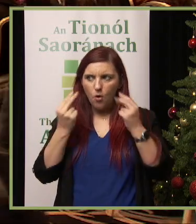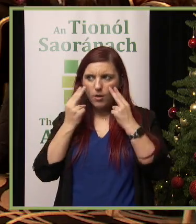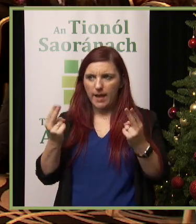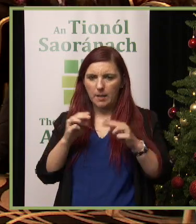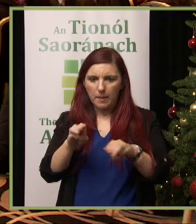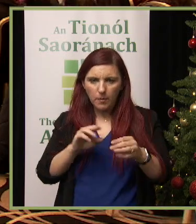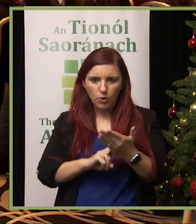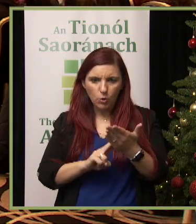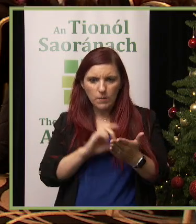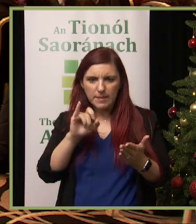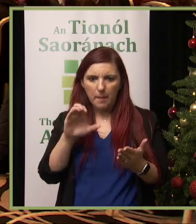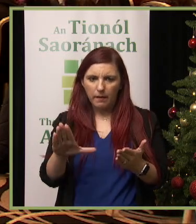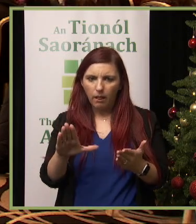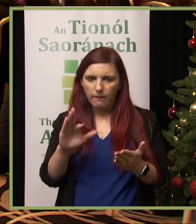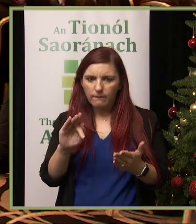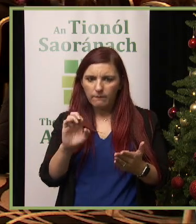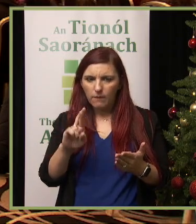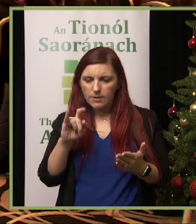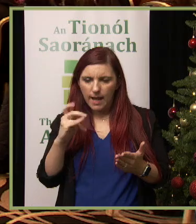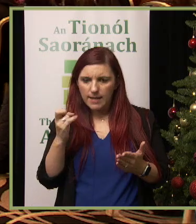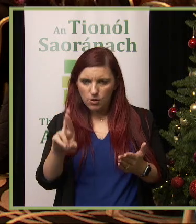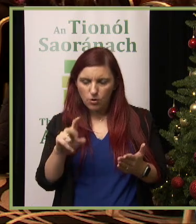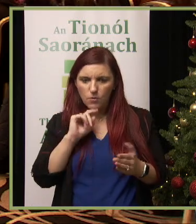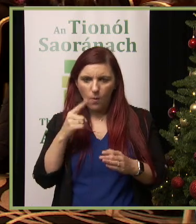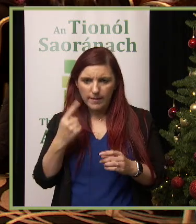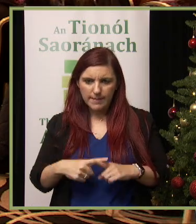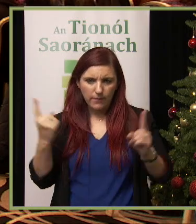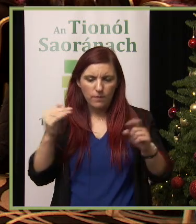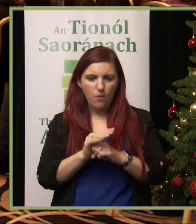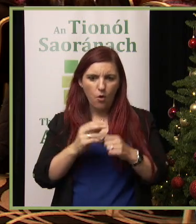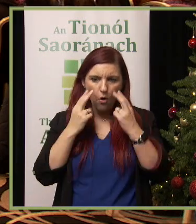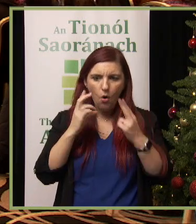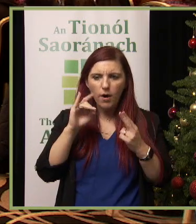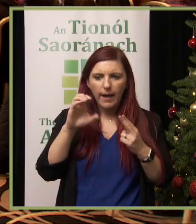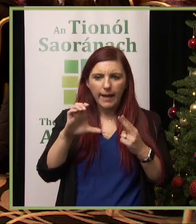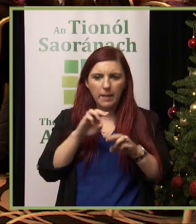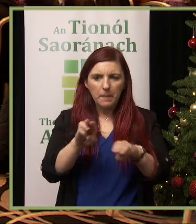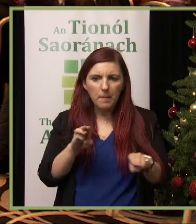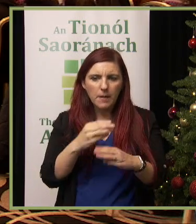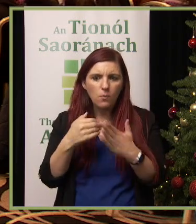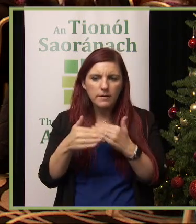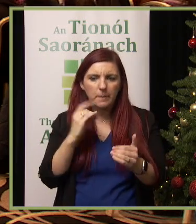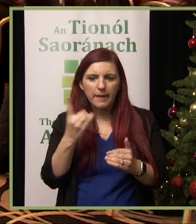chemical fertilizers. And the only difference with the organic people is they allow